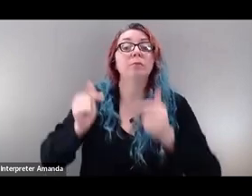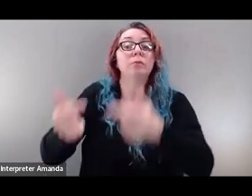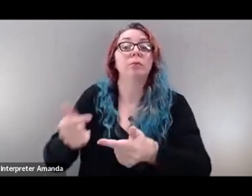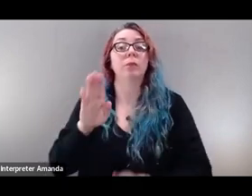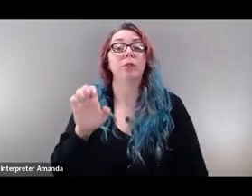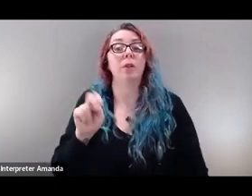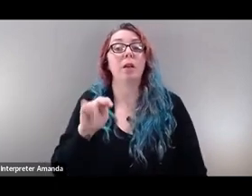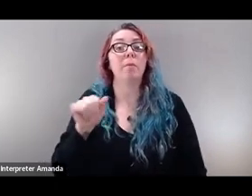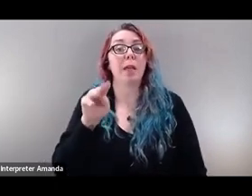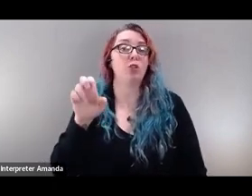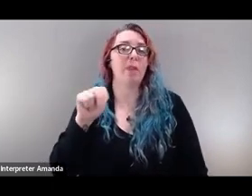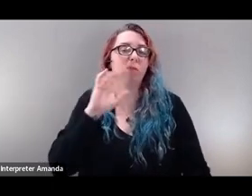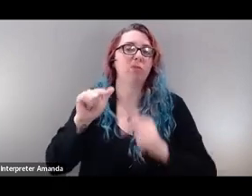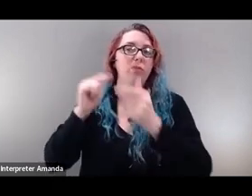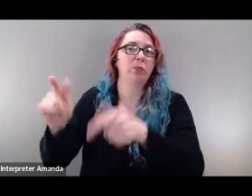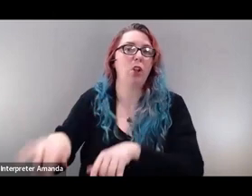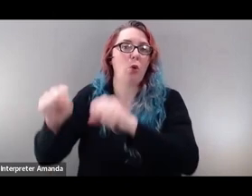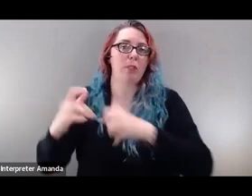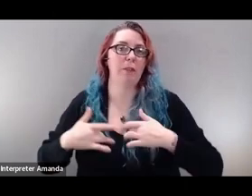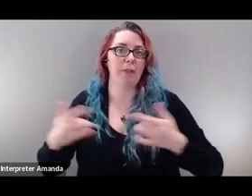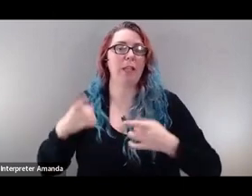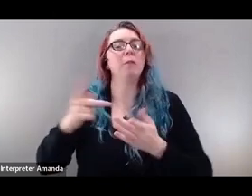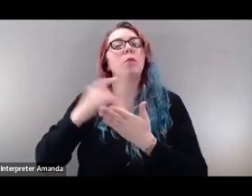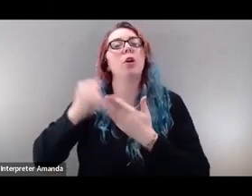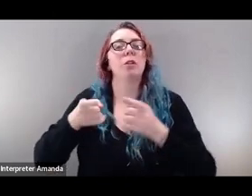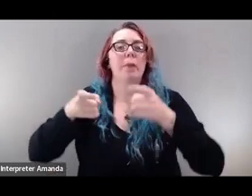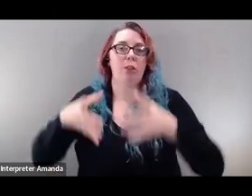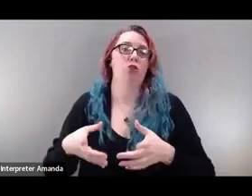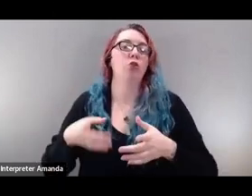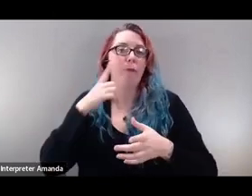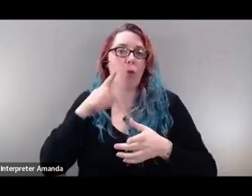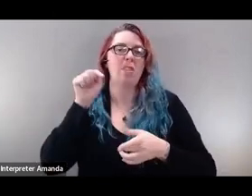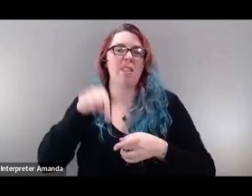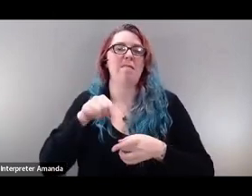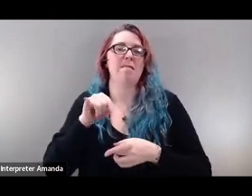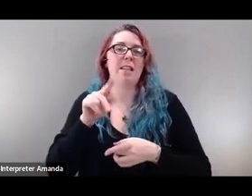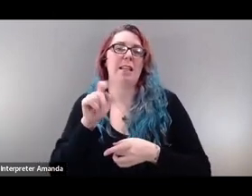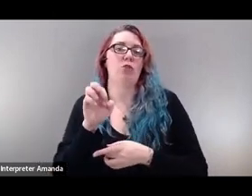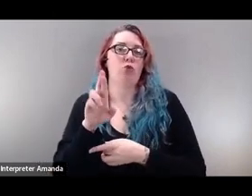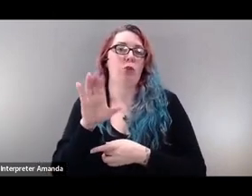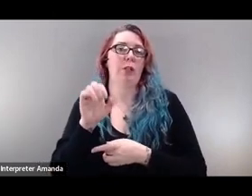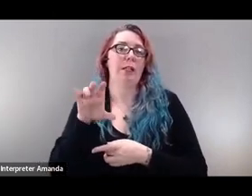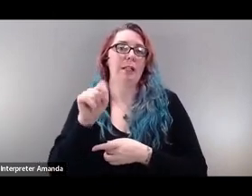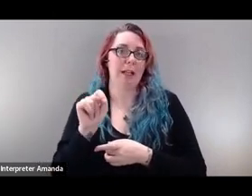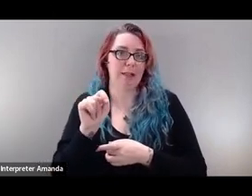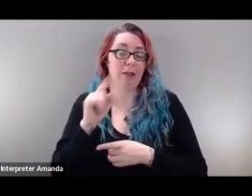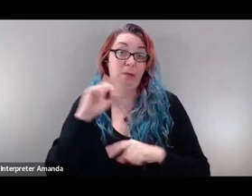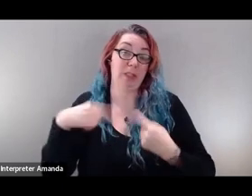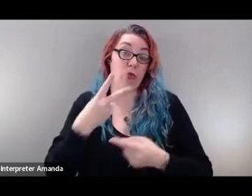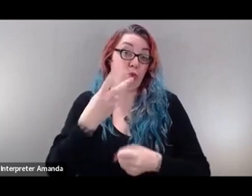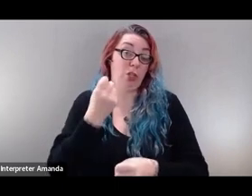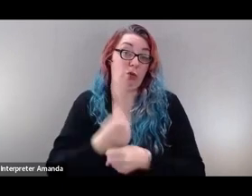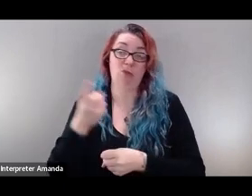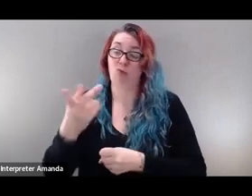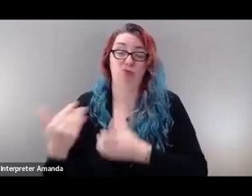Benjamin Allard, who is the project manager of Interconnect and who has really spearheaded this work over the last 2 years. And he